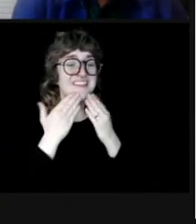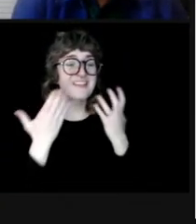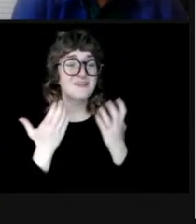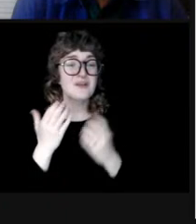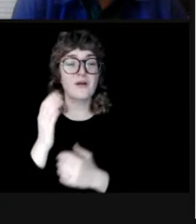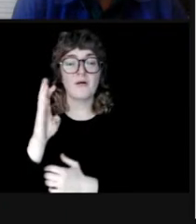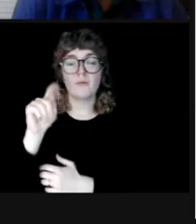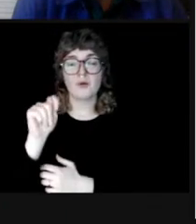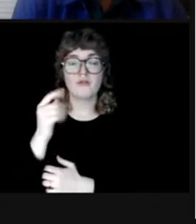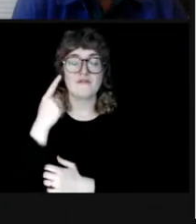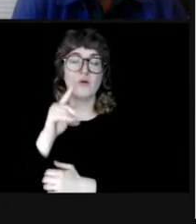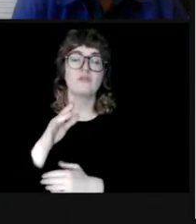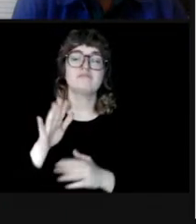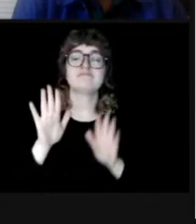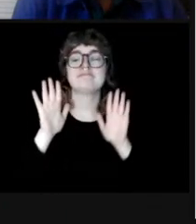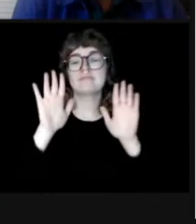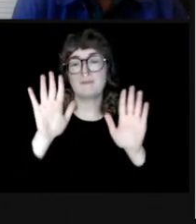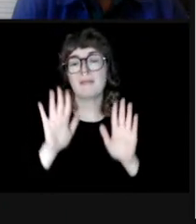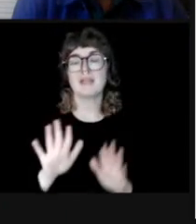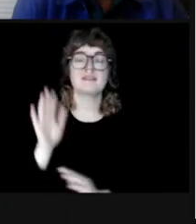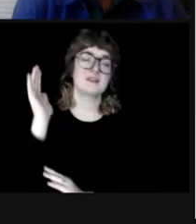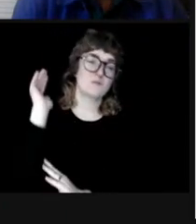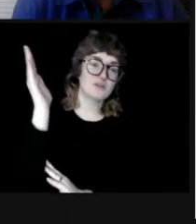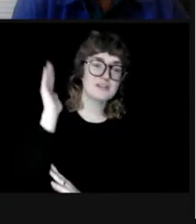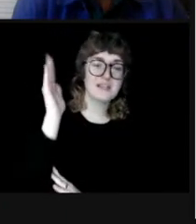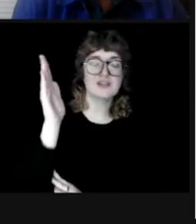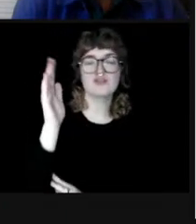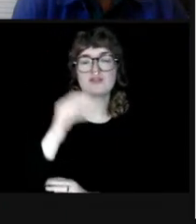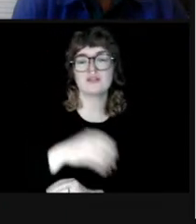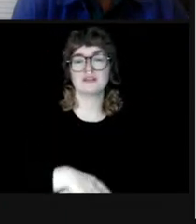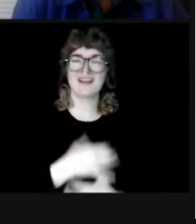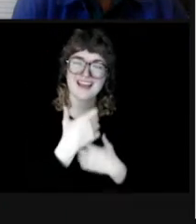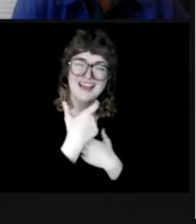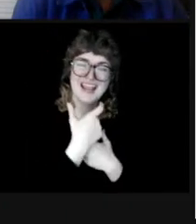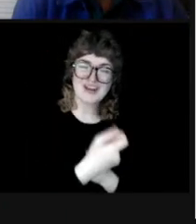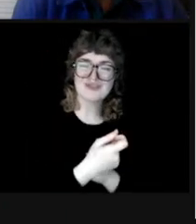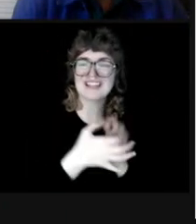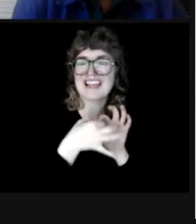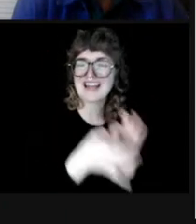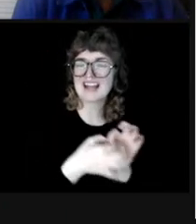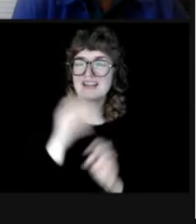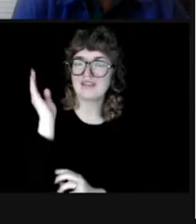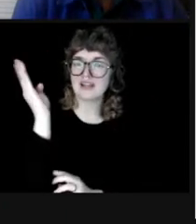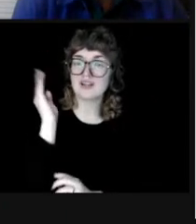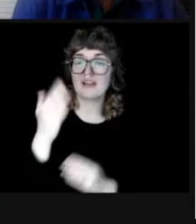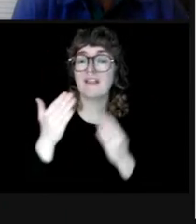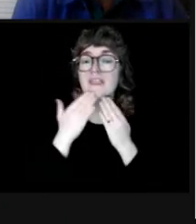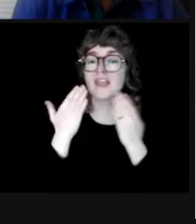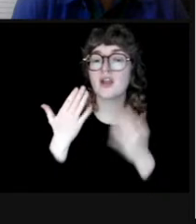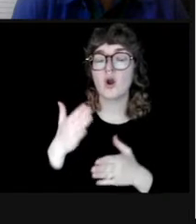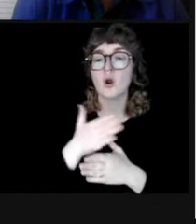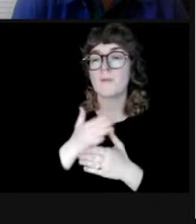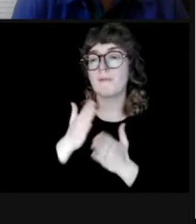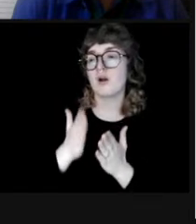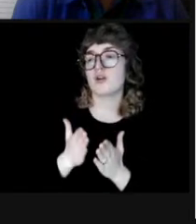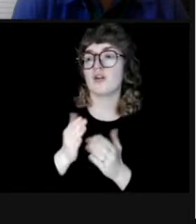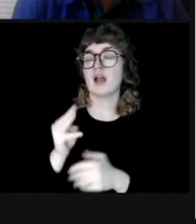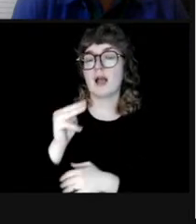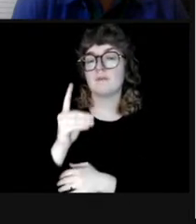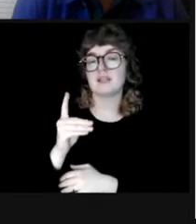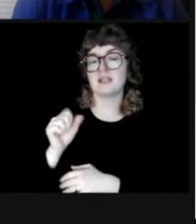an informative and engaging presentation. I'd also like to thank our partners at the Maryland State Archives